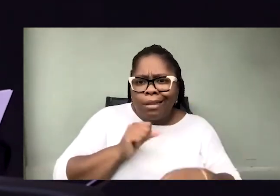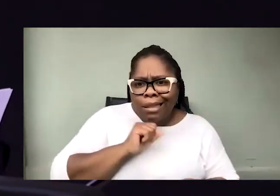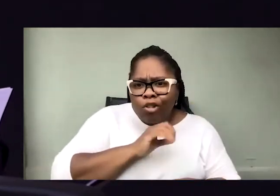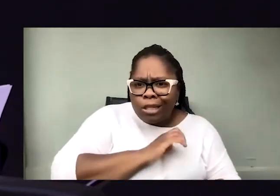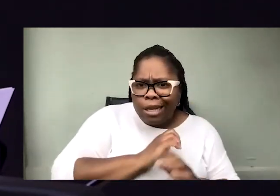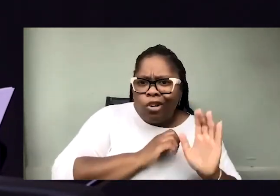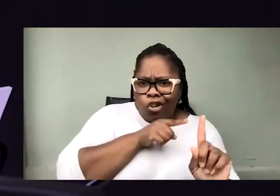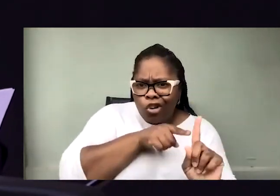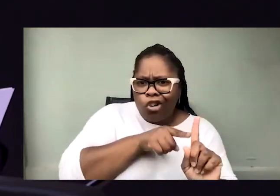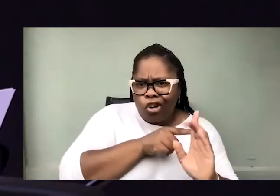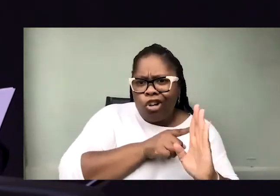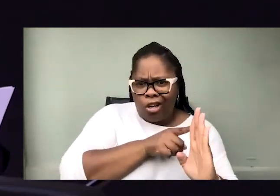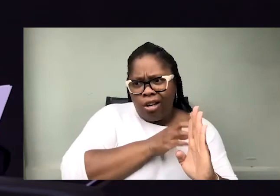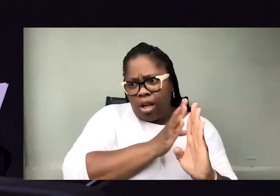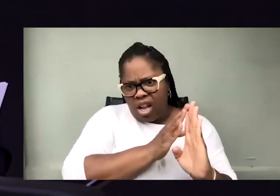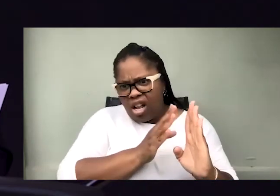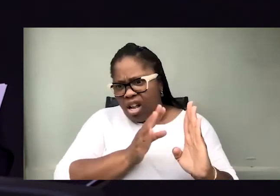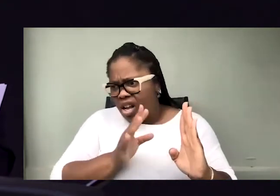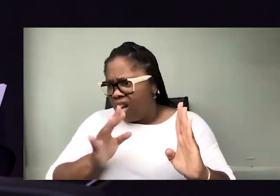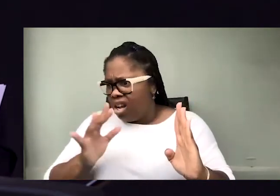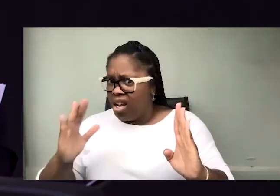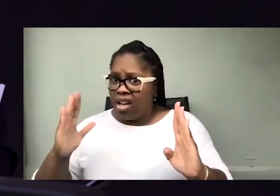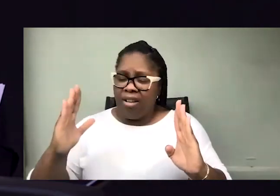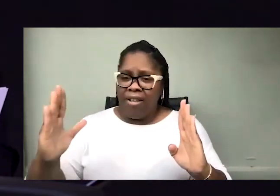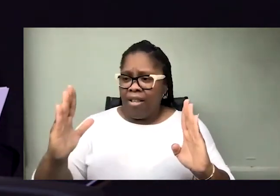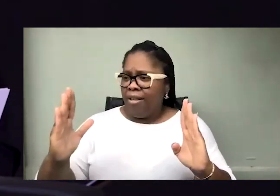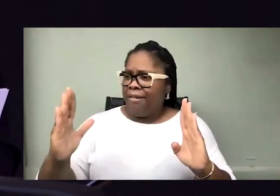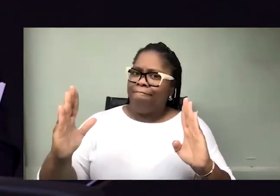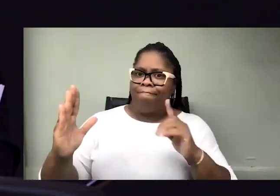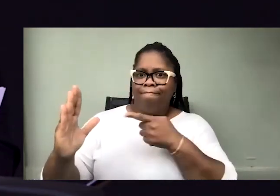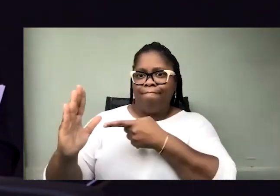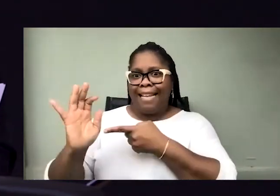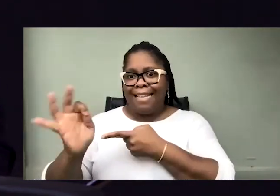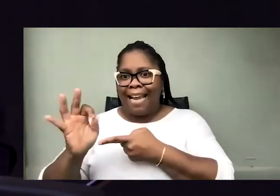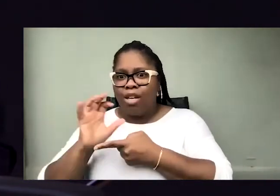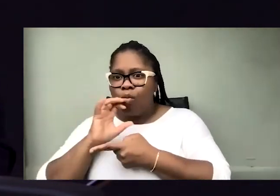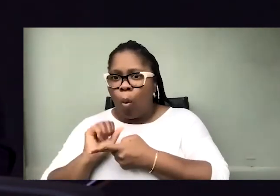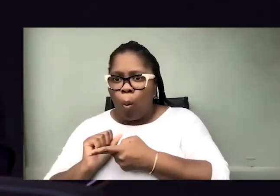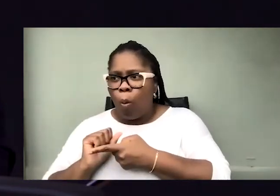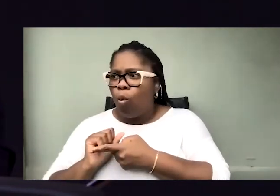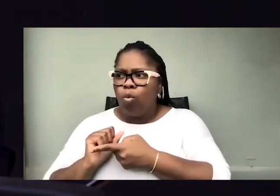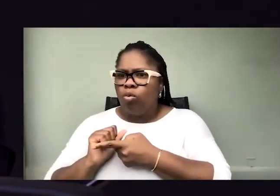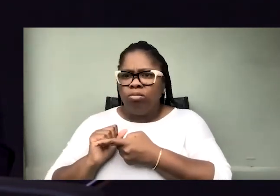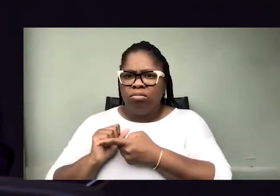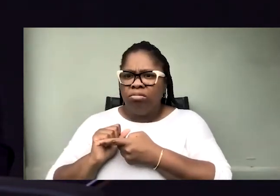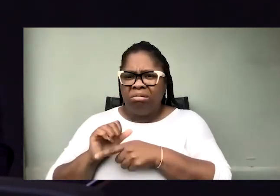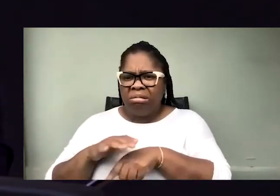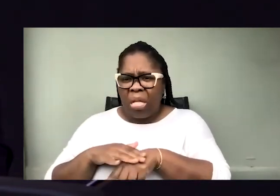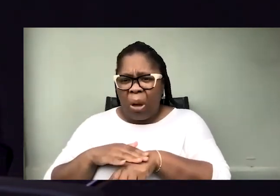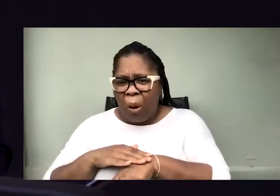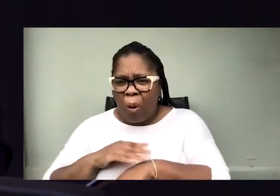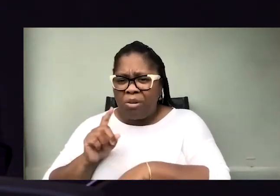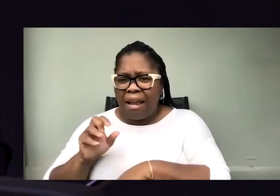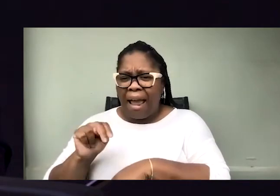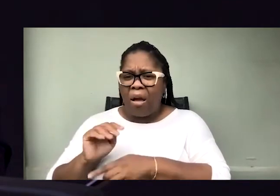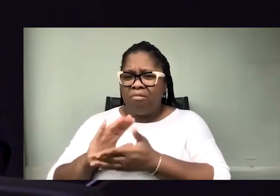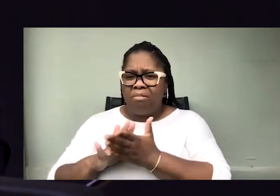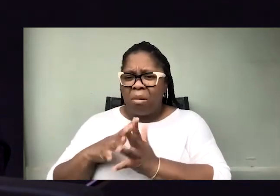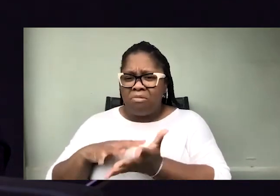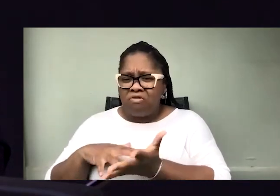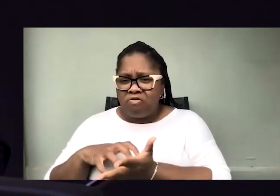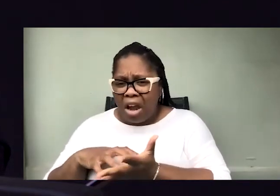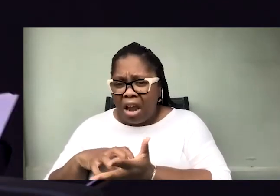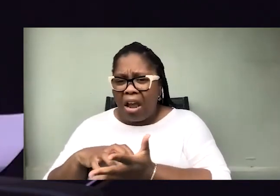it may not be what's appropriate for the 90-year-old that's starting to slow down, become frail, become